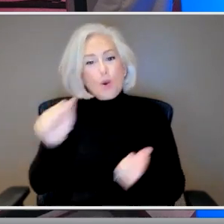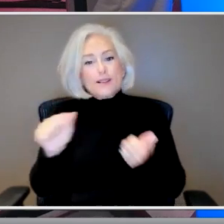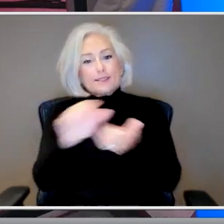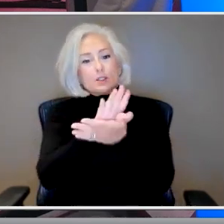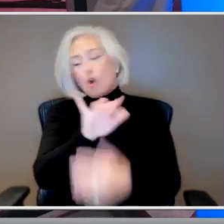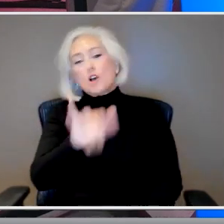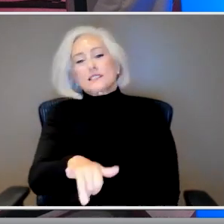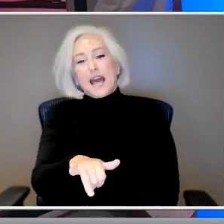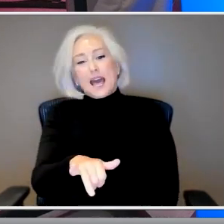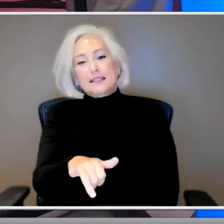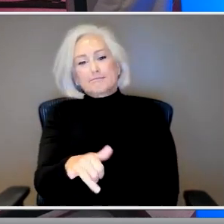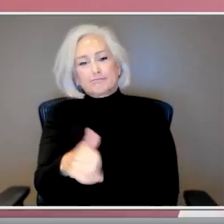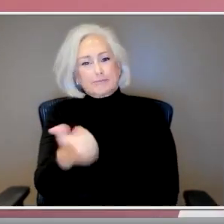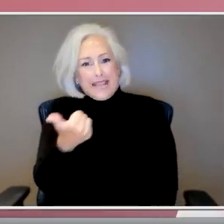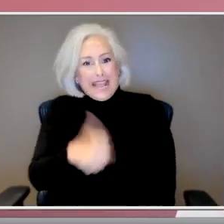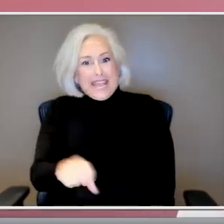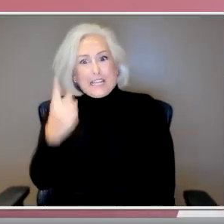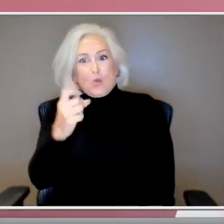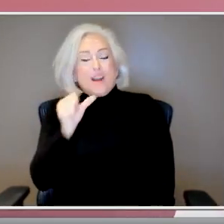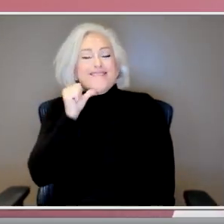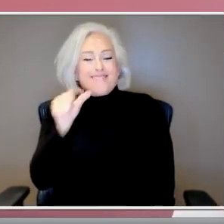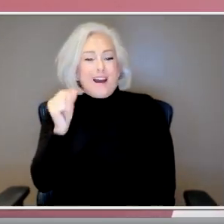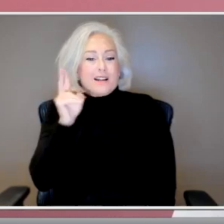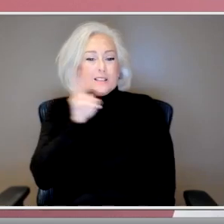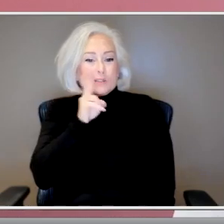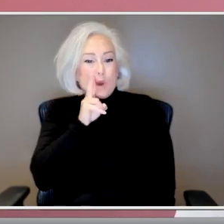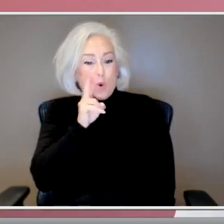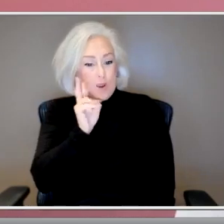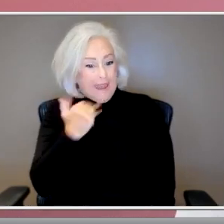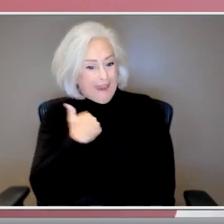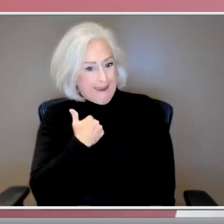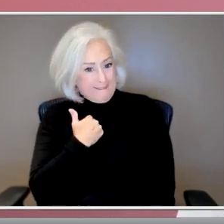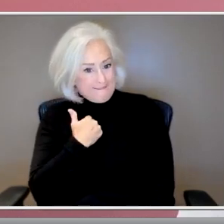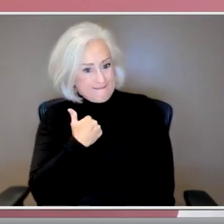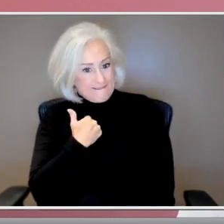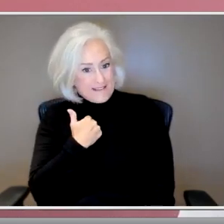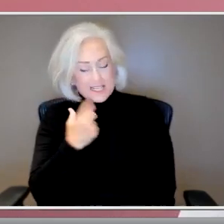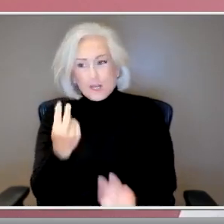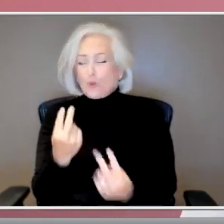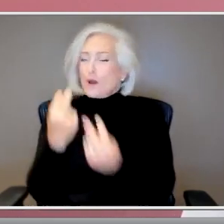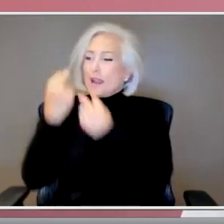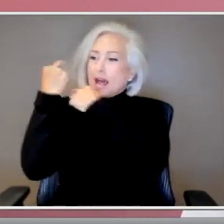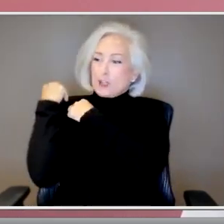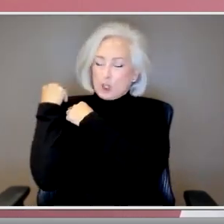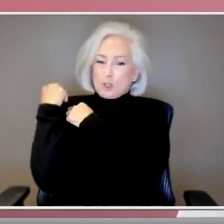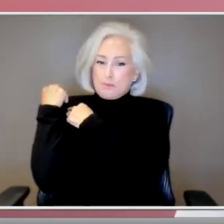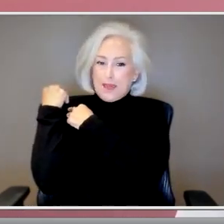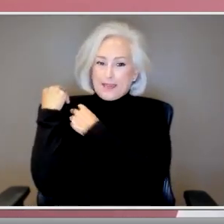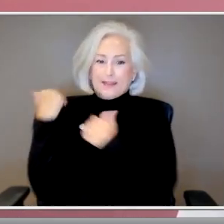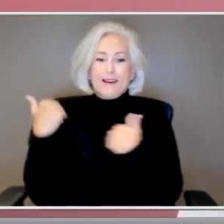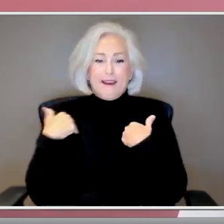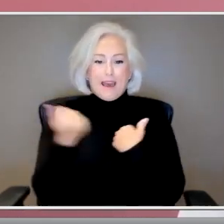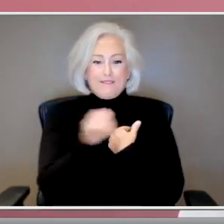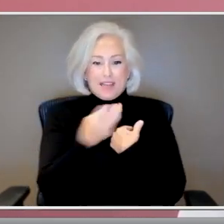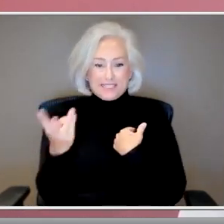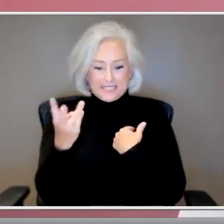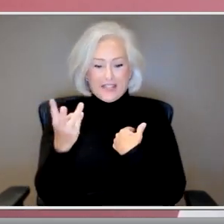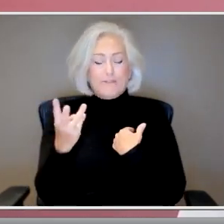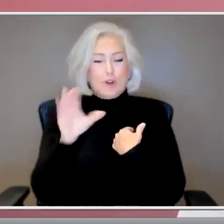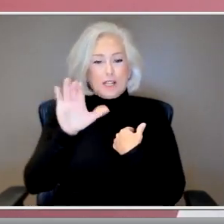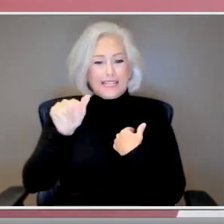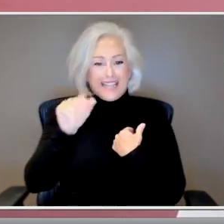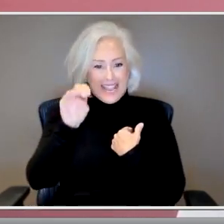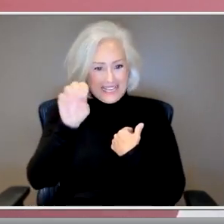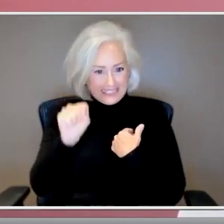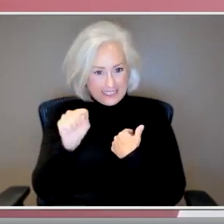non-smoker? Well, it's interesting. I look back over the last few months because I've had several of these cases, and in the case